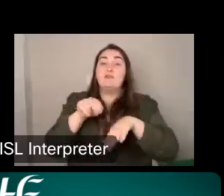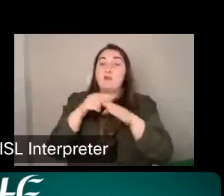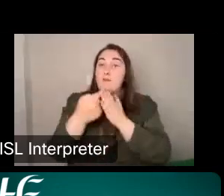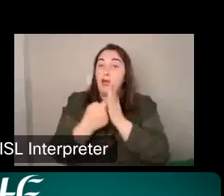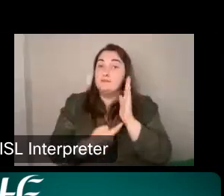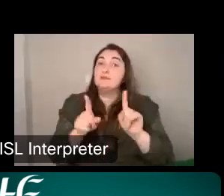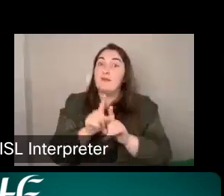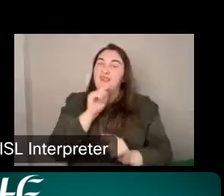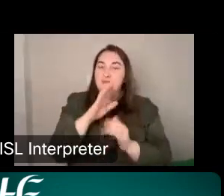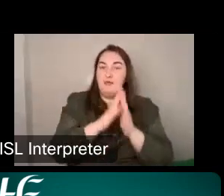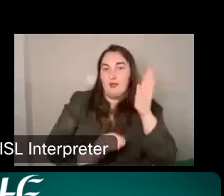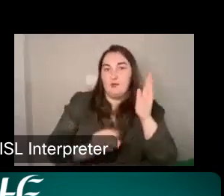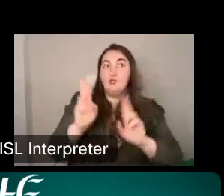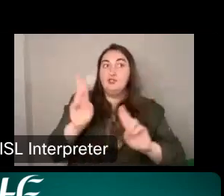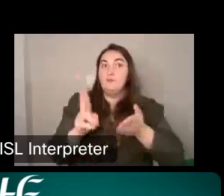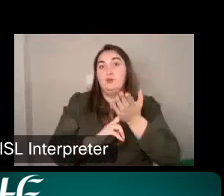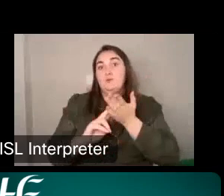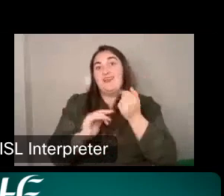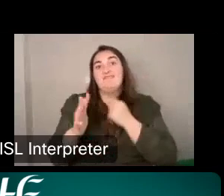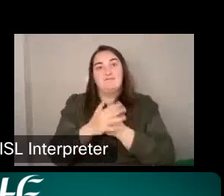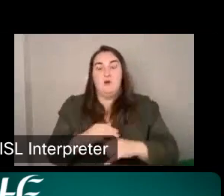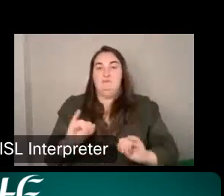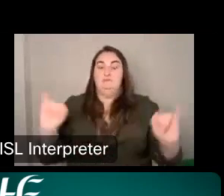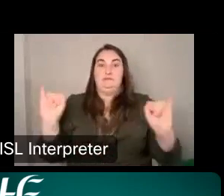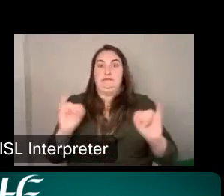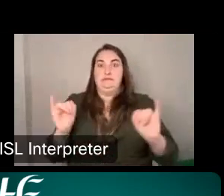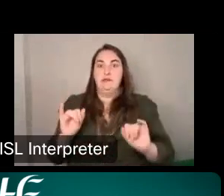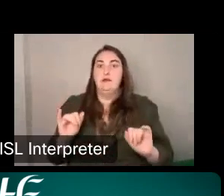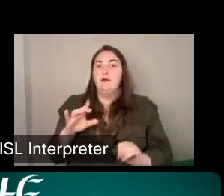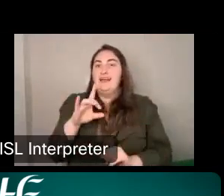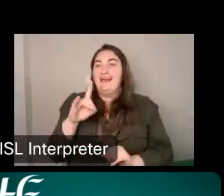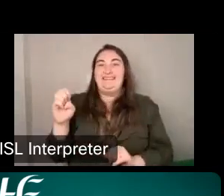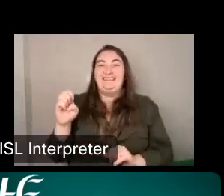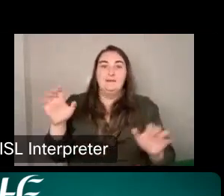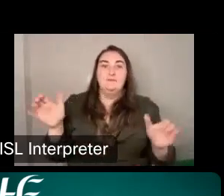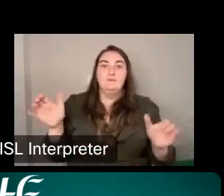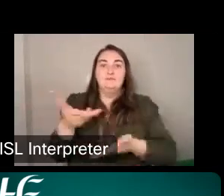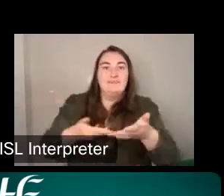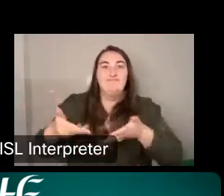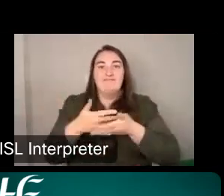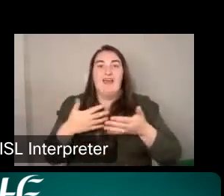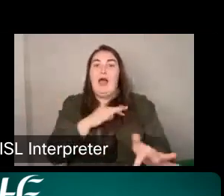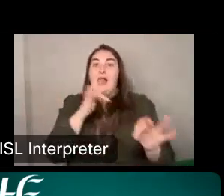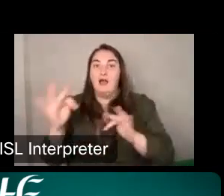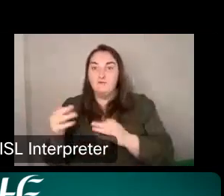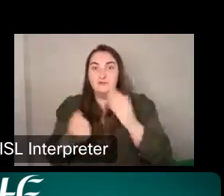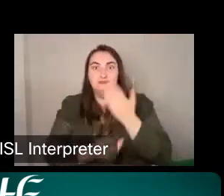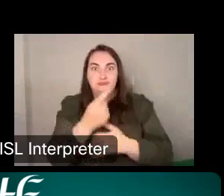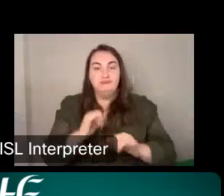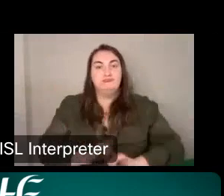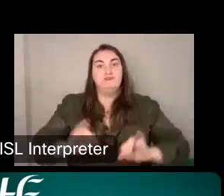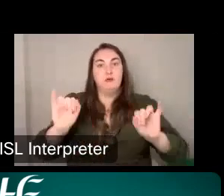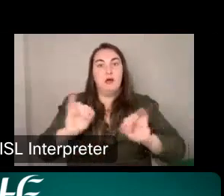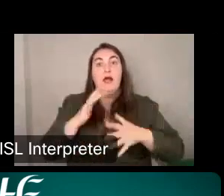the only model that we should be using for actual debriefing after a critical incident